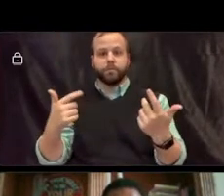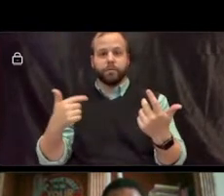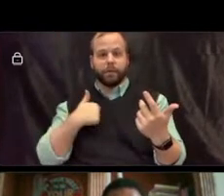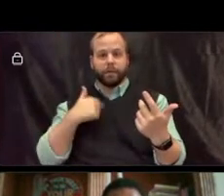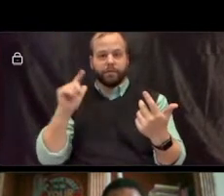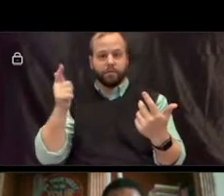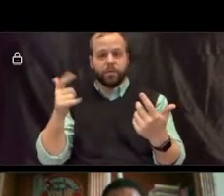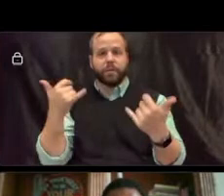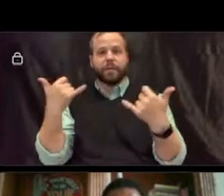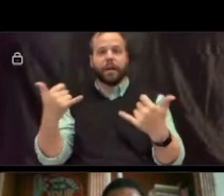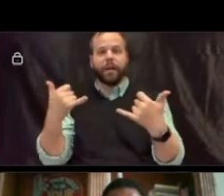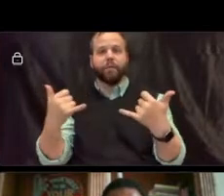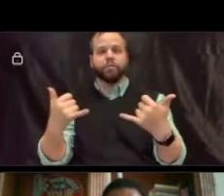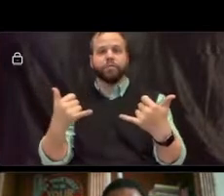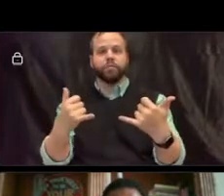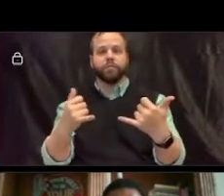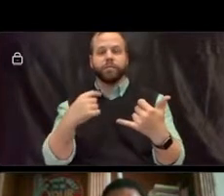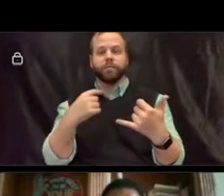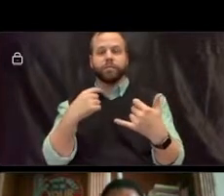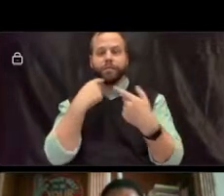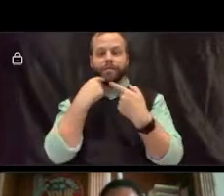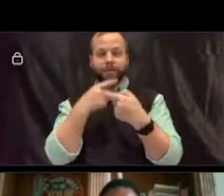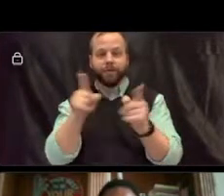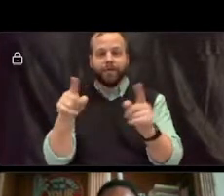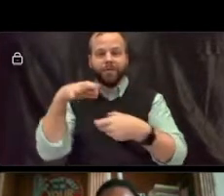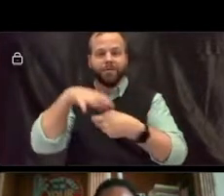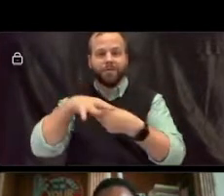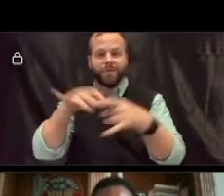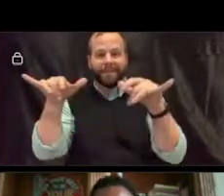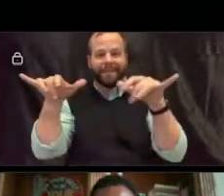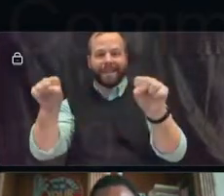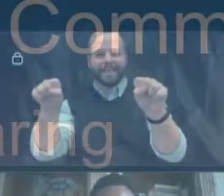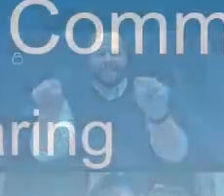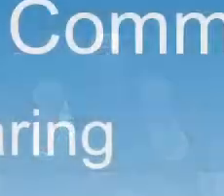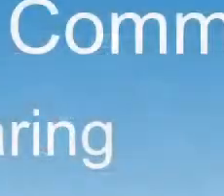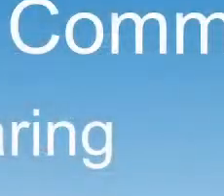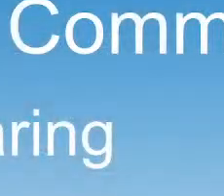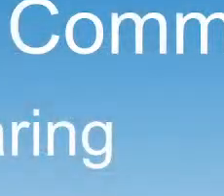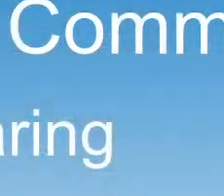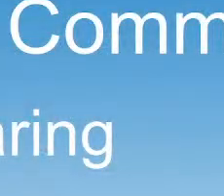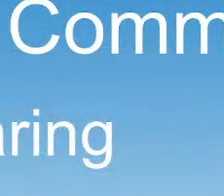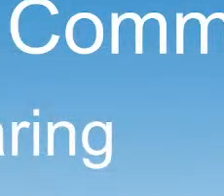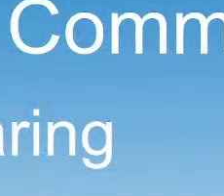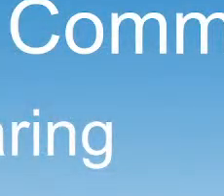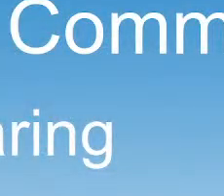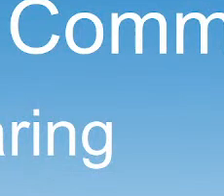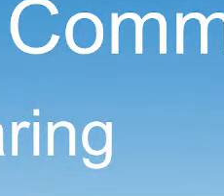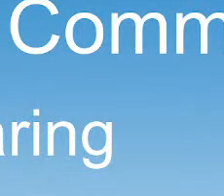of yes. Yes. Yes.